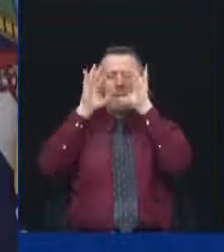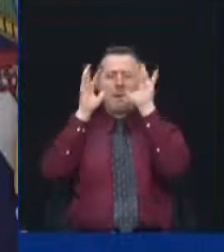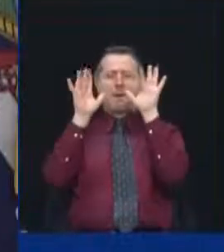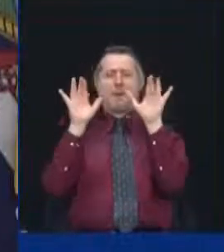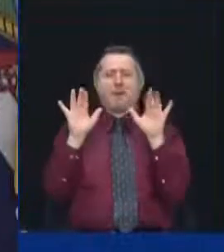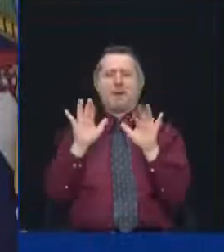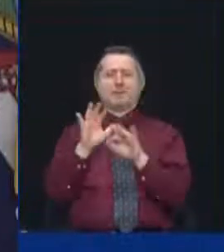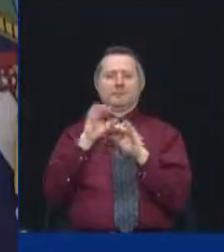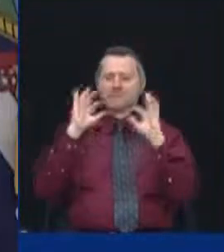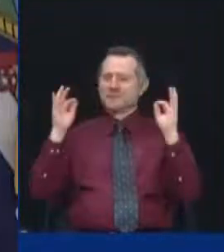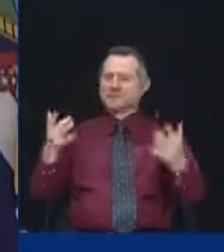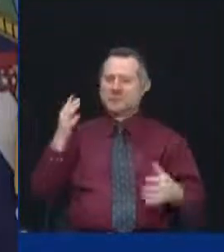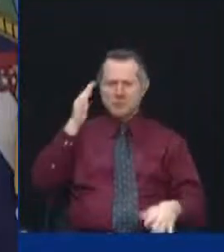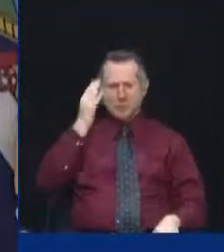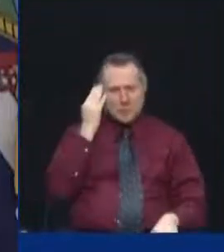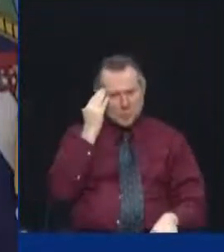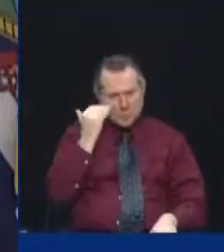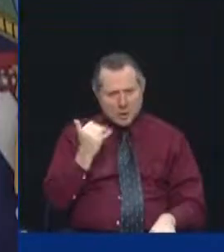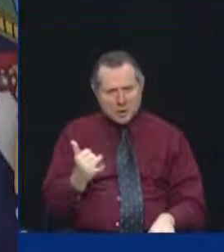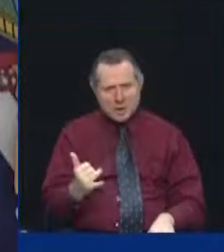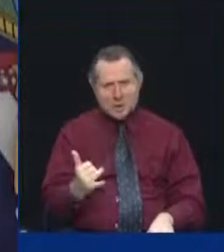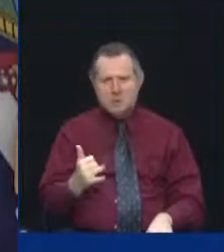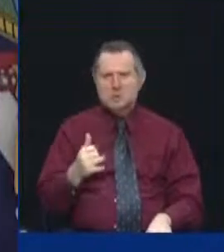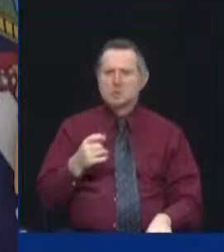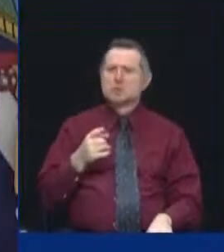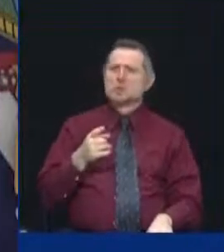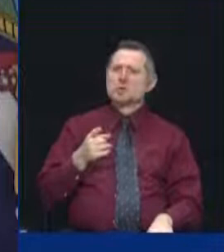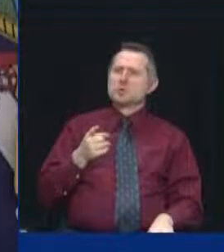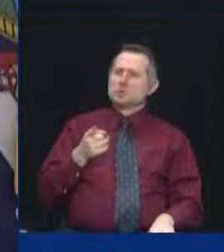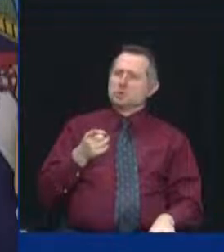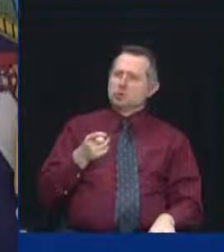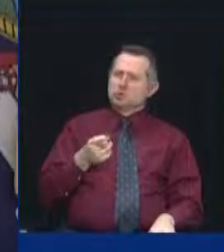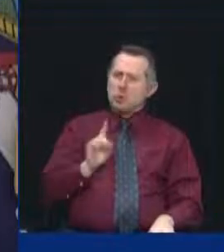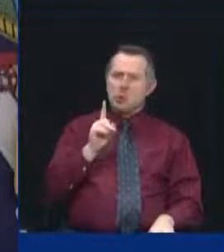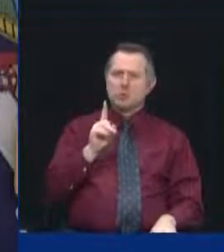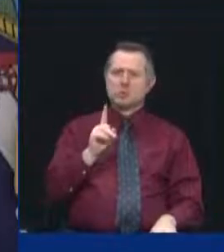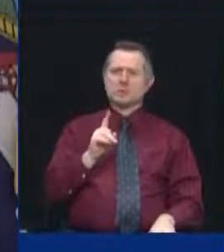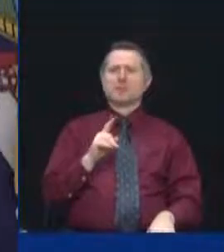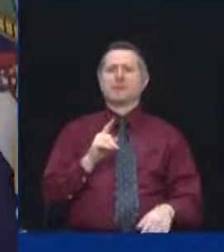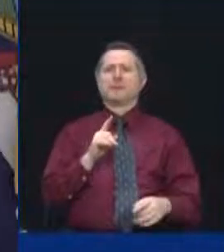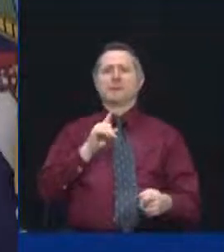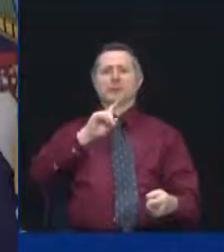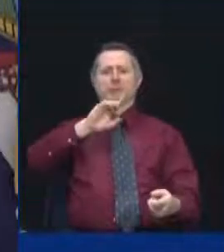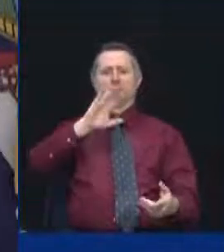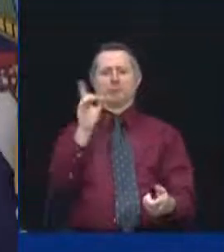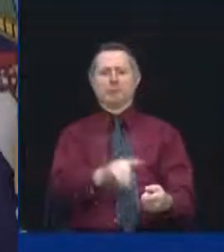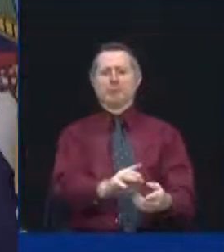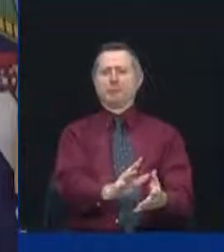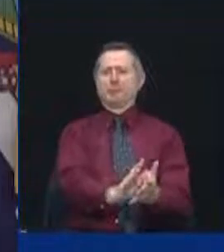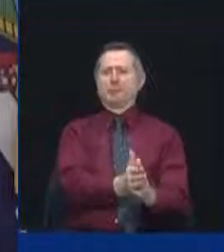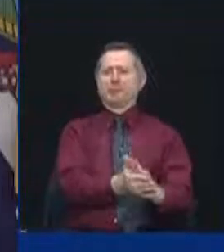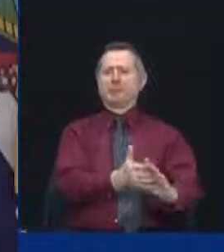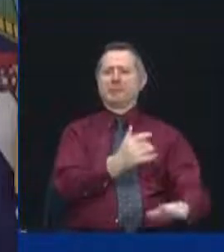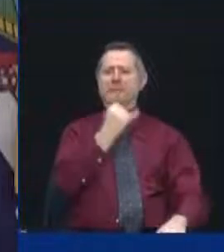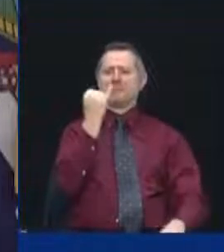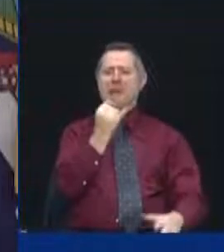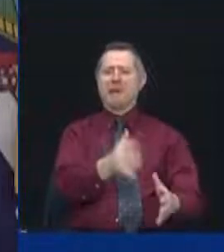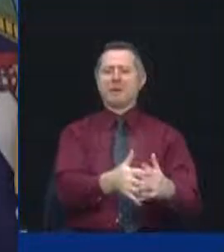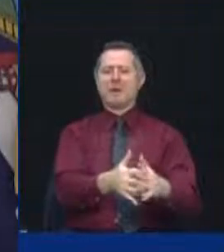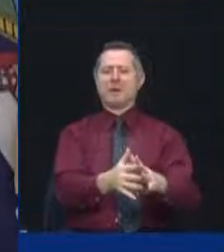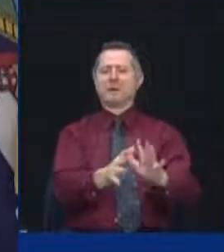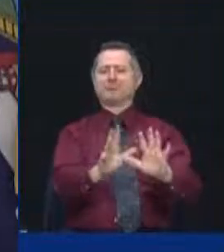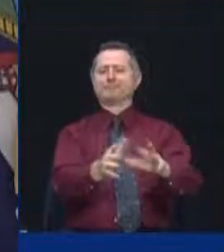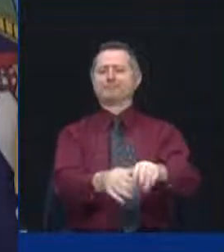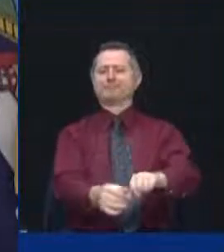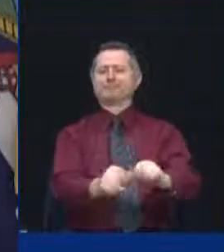Why insult or diminish the Italian-American contribution? Why?